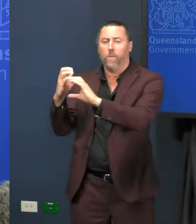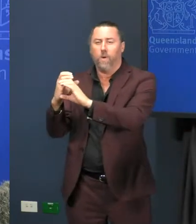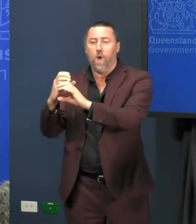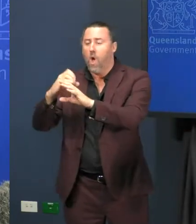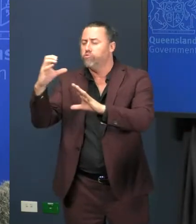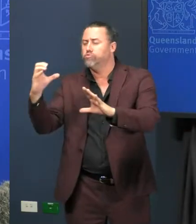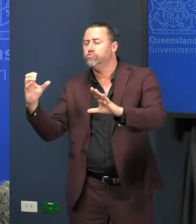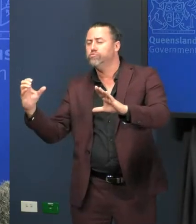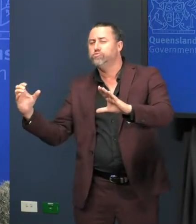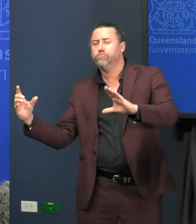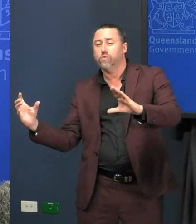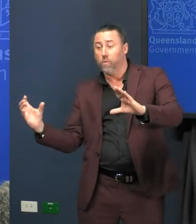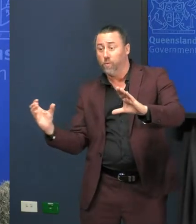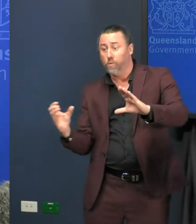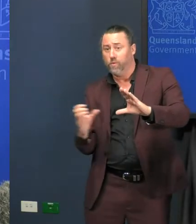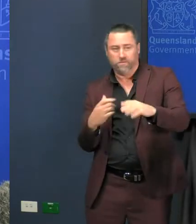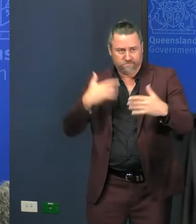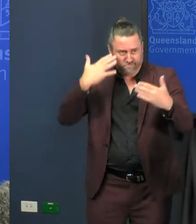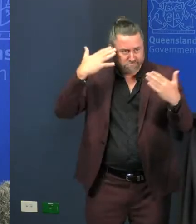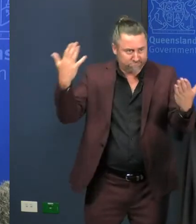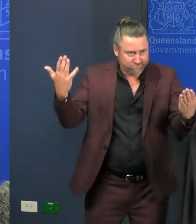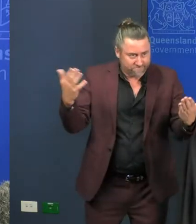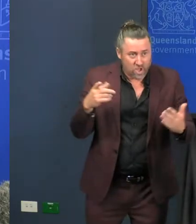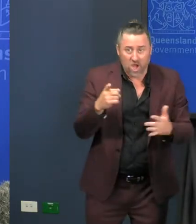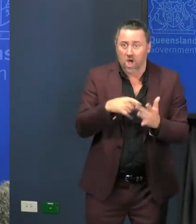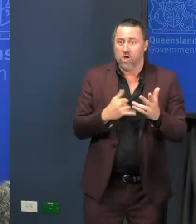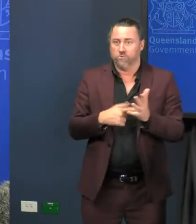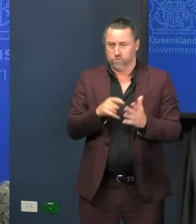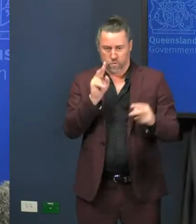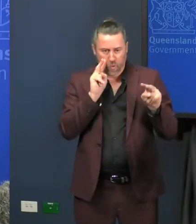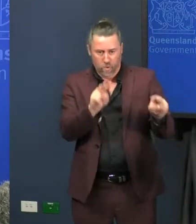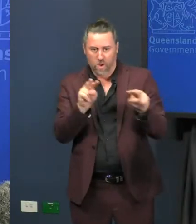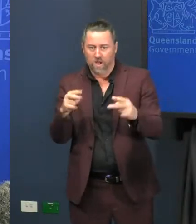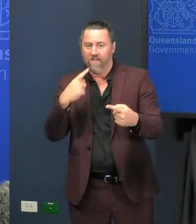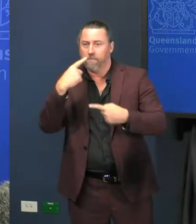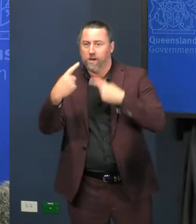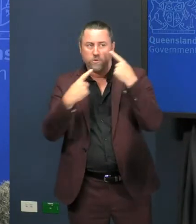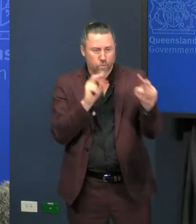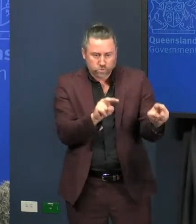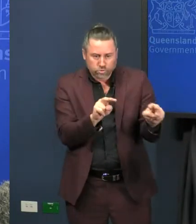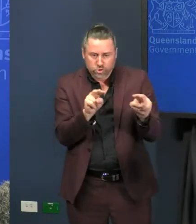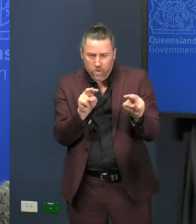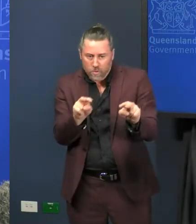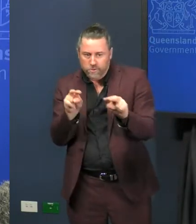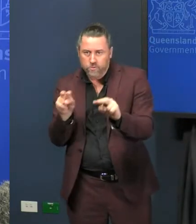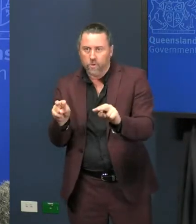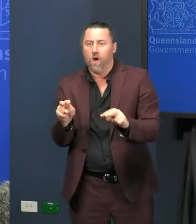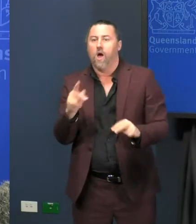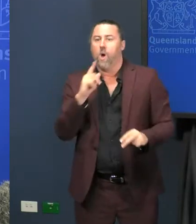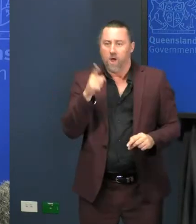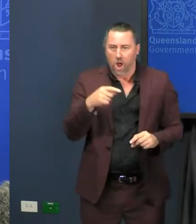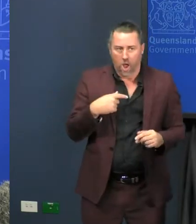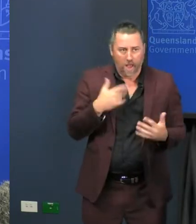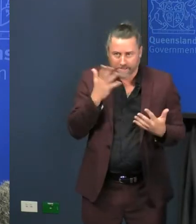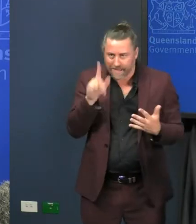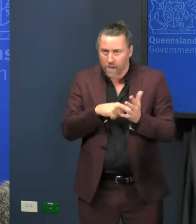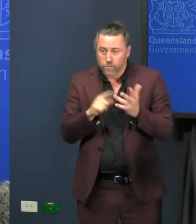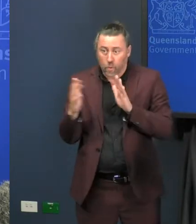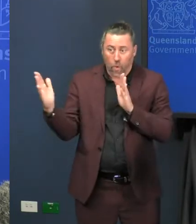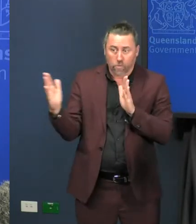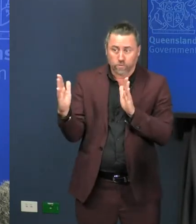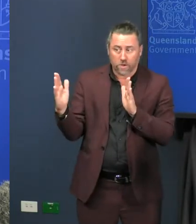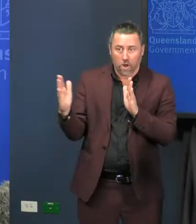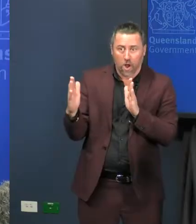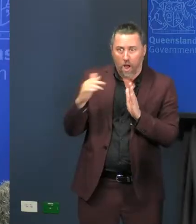way. So again, people stay alert and updated with the information, and we will see the area, the uncertainty decrease as we get closer to the